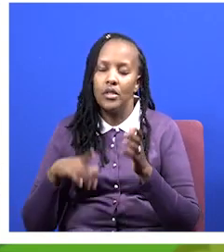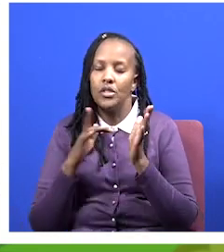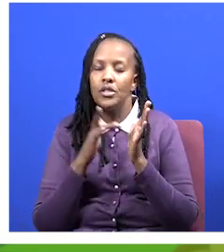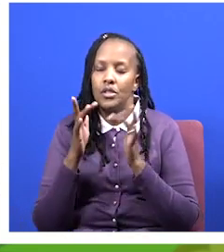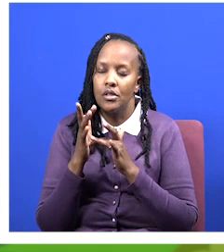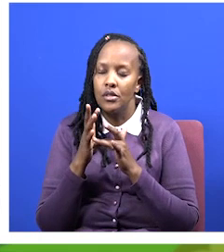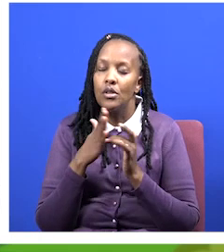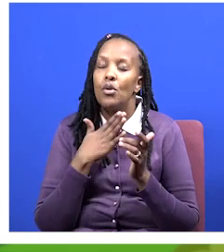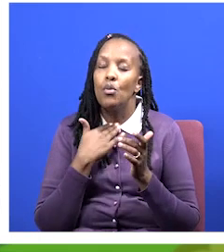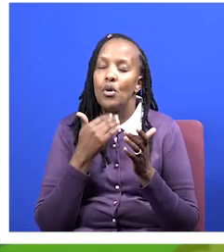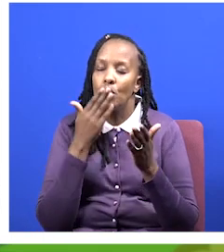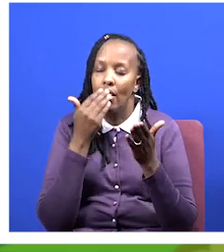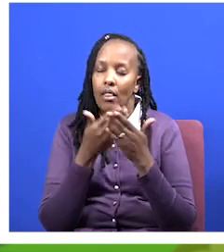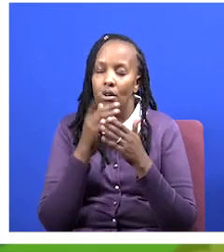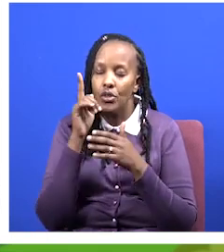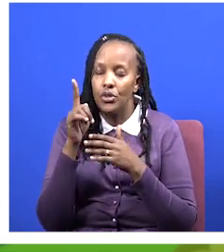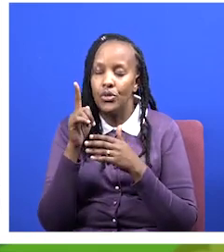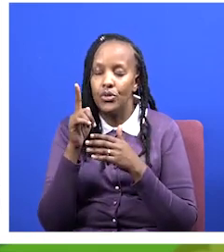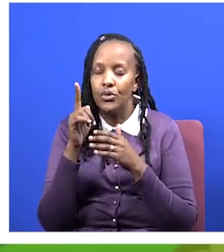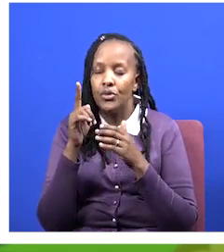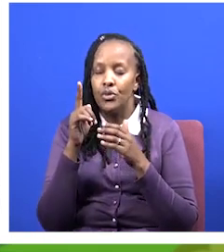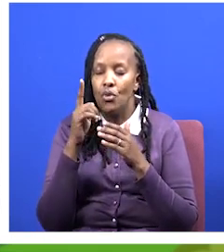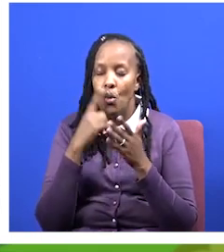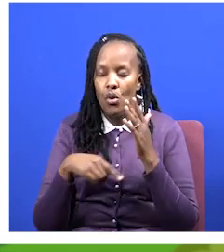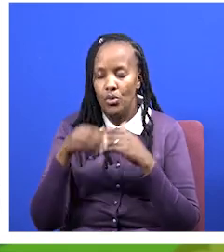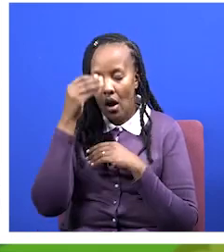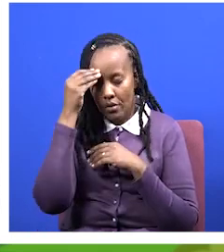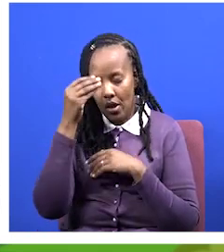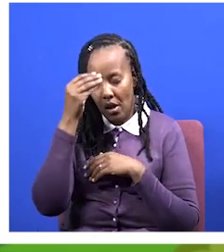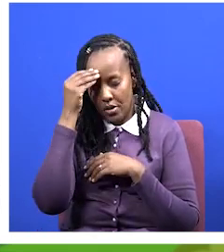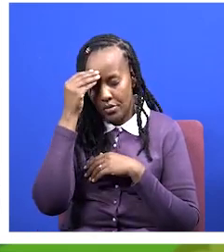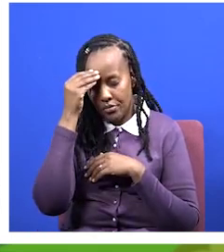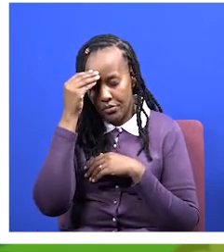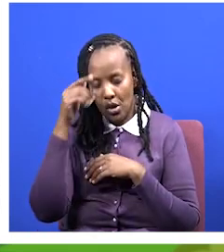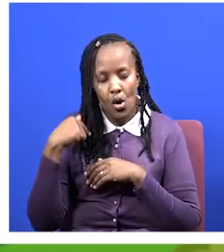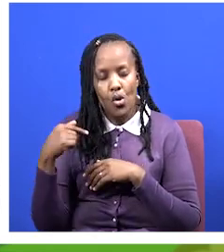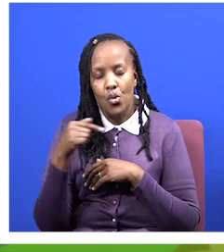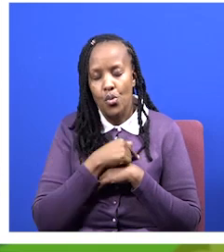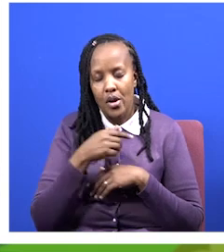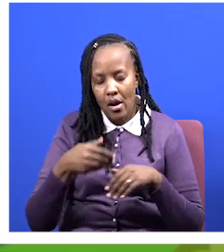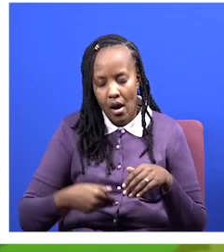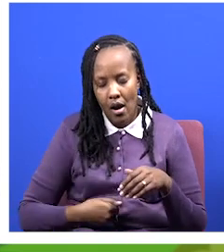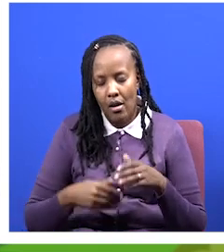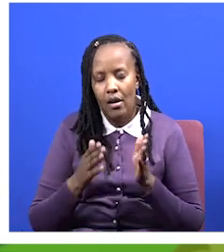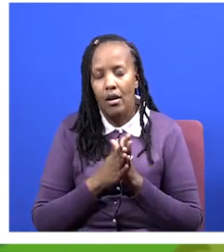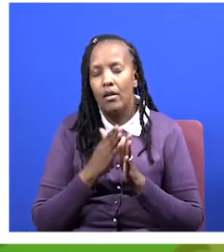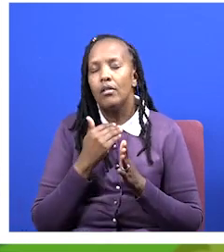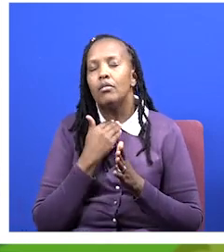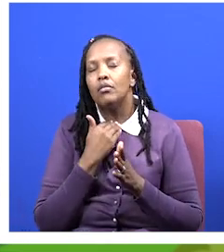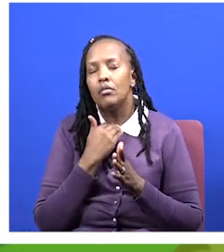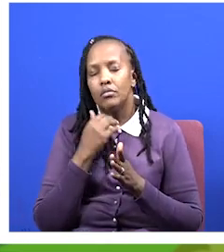Jesus, we want to thank you for the lesson on righteousness. We hunger and thirst